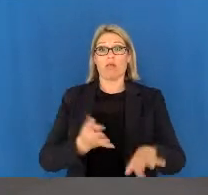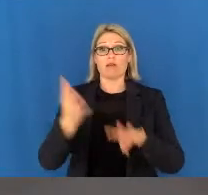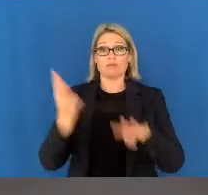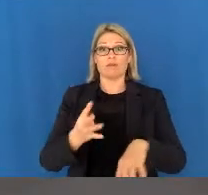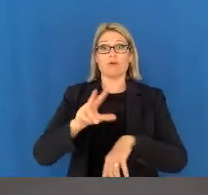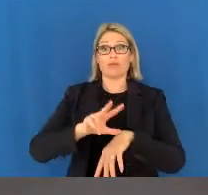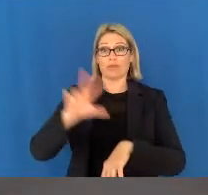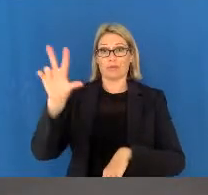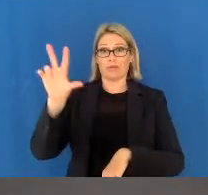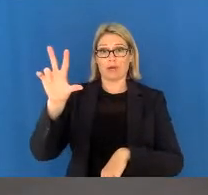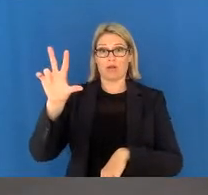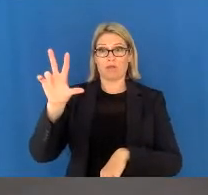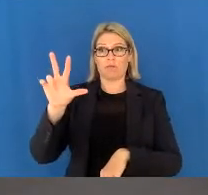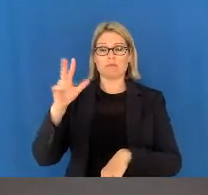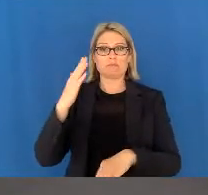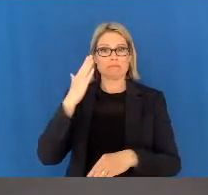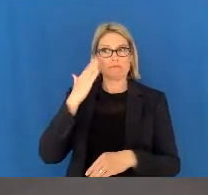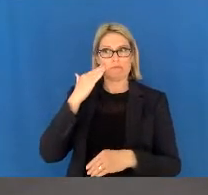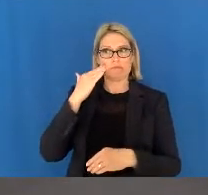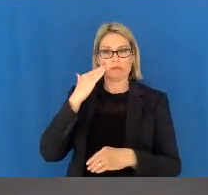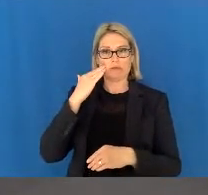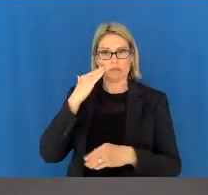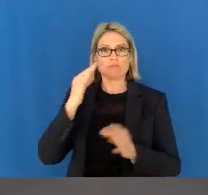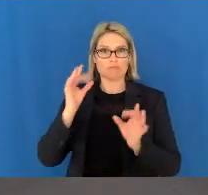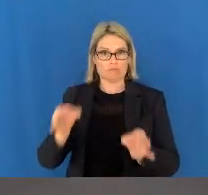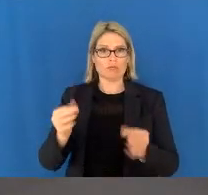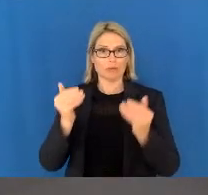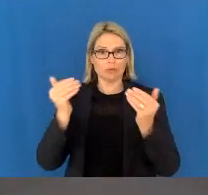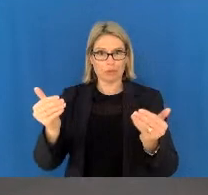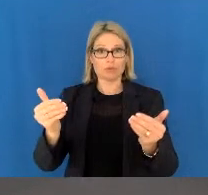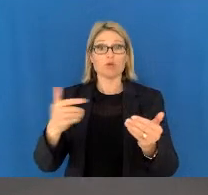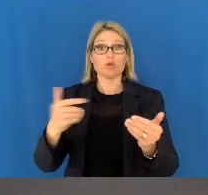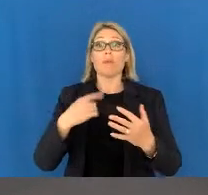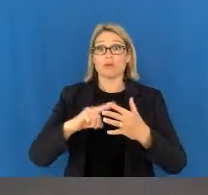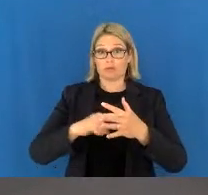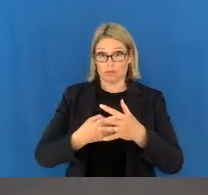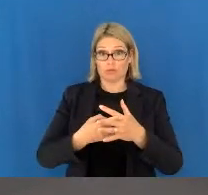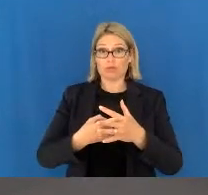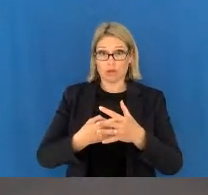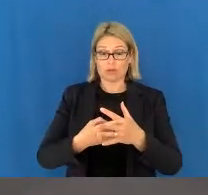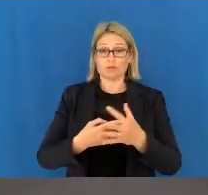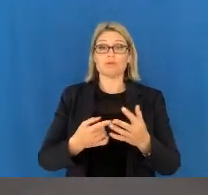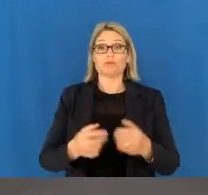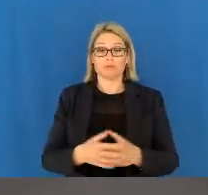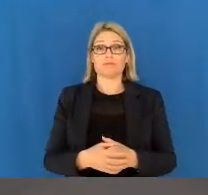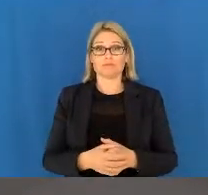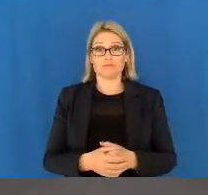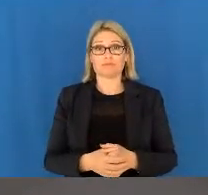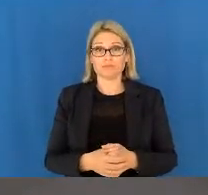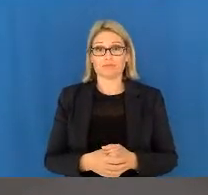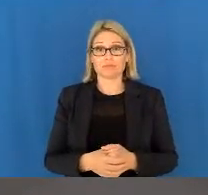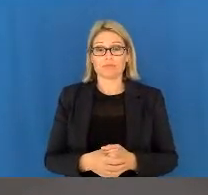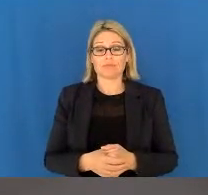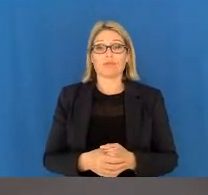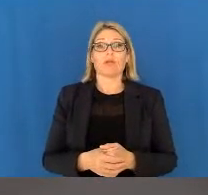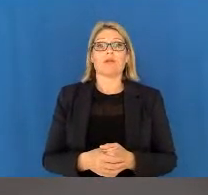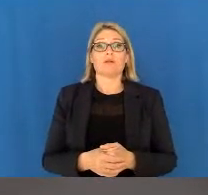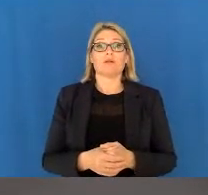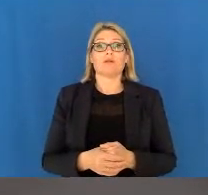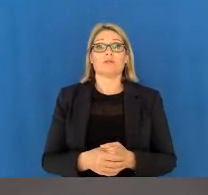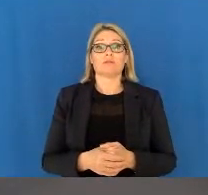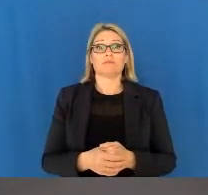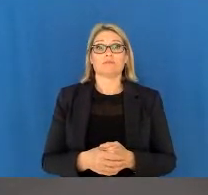that was just called. So I want to start off right away. J'attends la discussion en posant. Let's start right away by asking